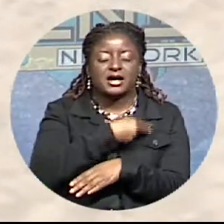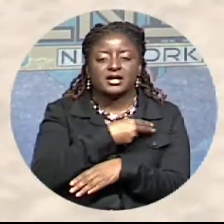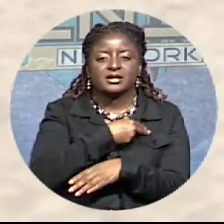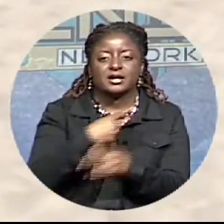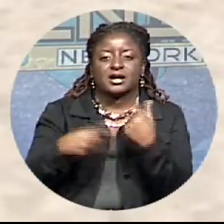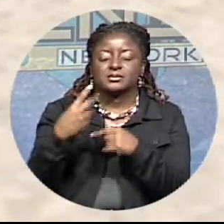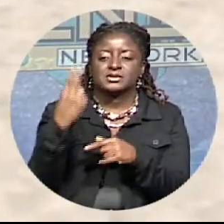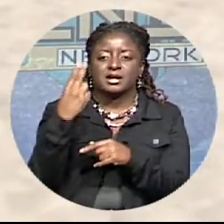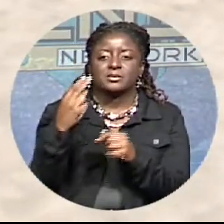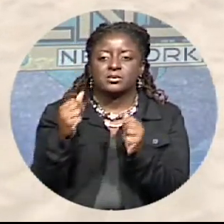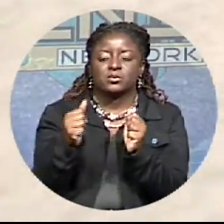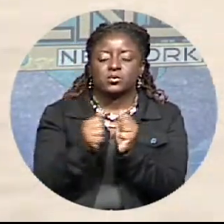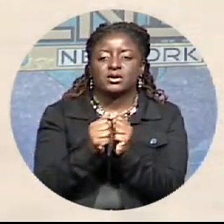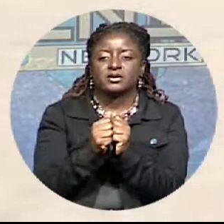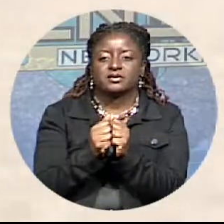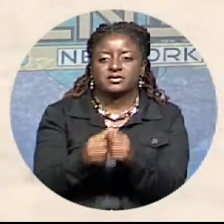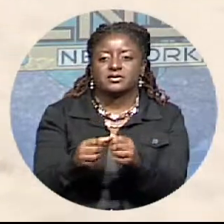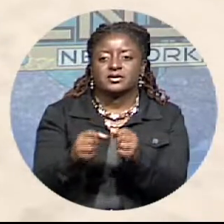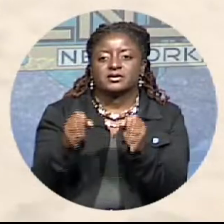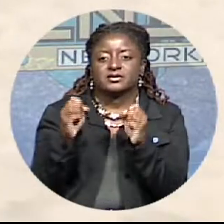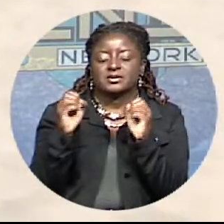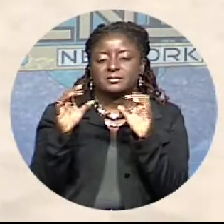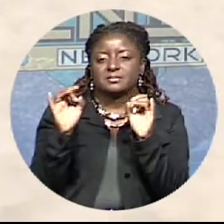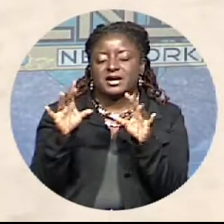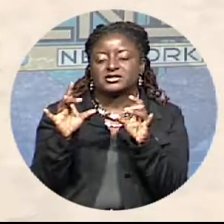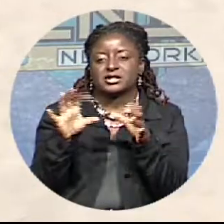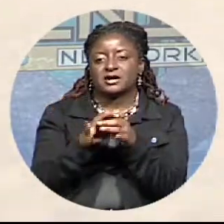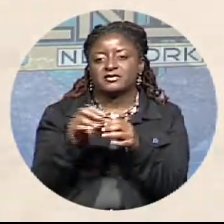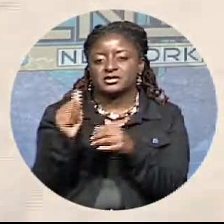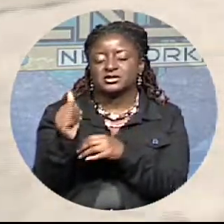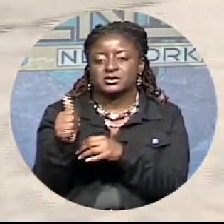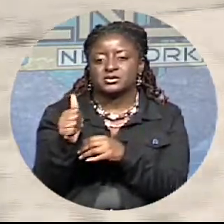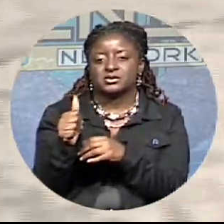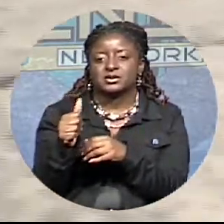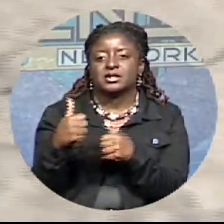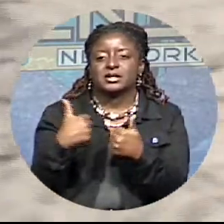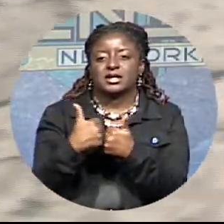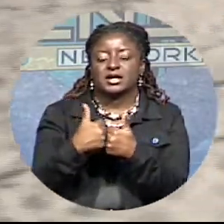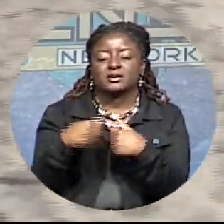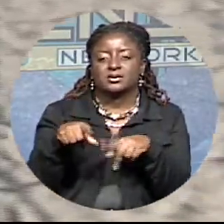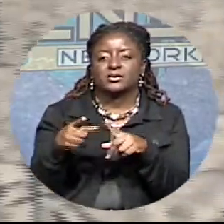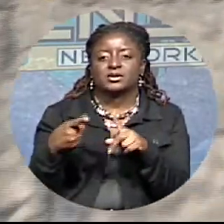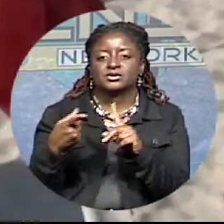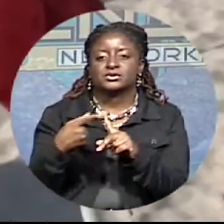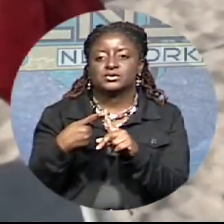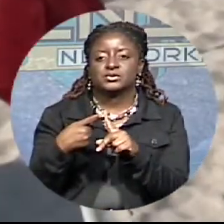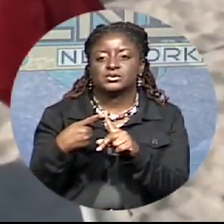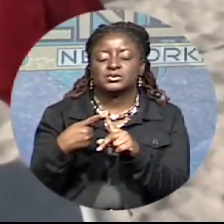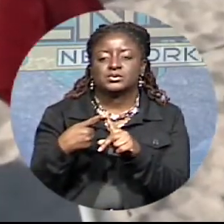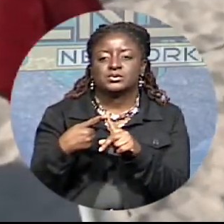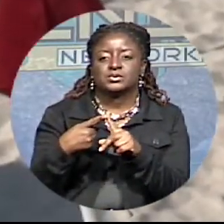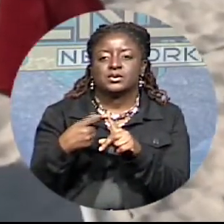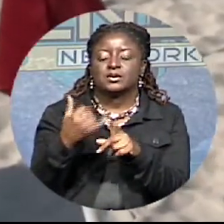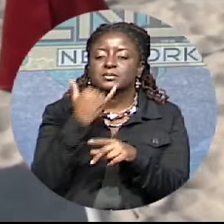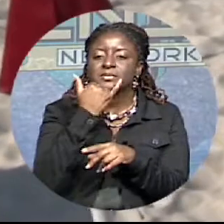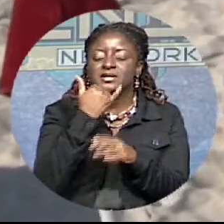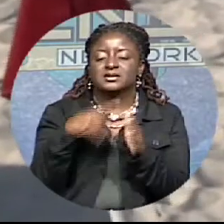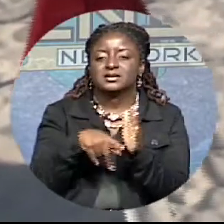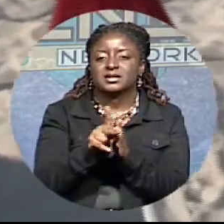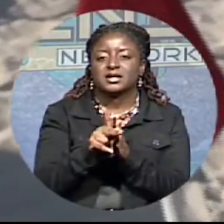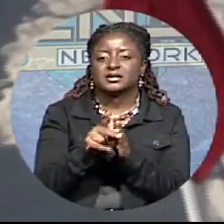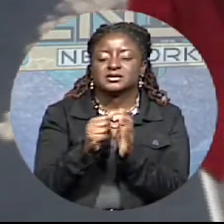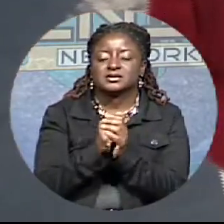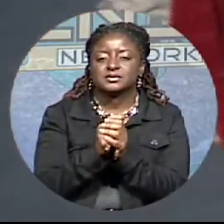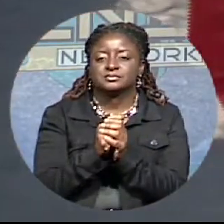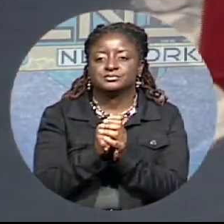his own. Check out this shot, and this game is headed to penalty kicks. Nestle Jean stepping up